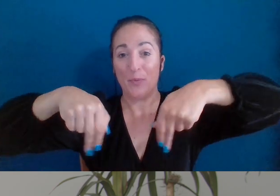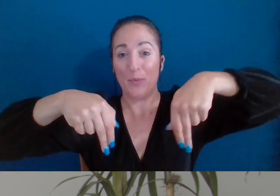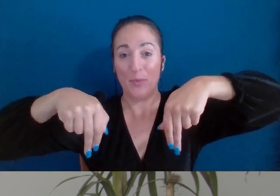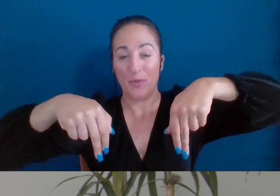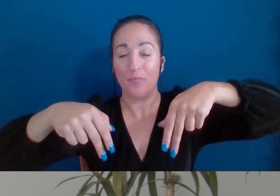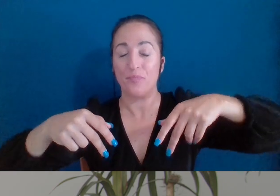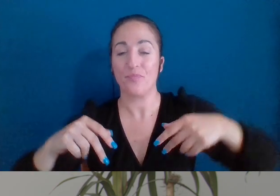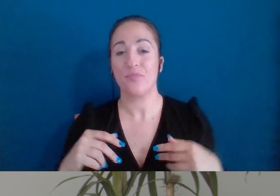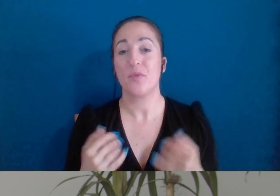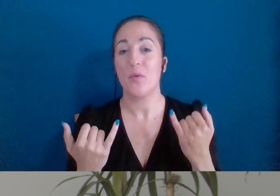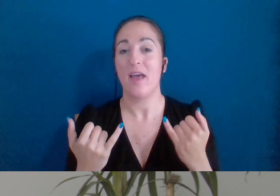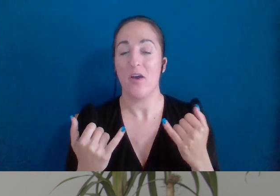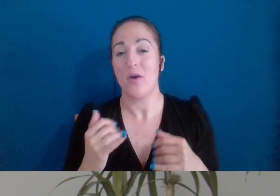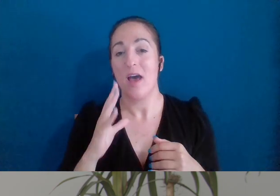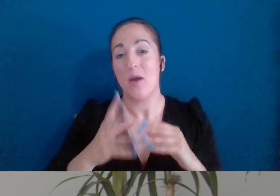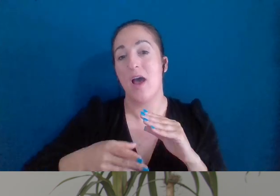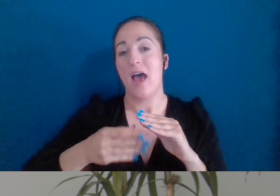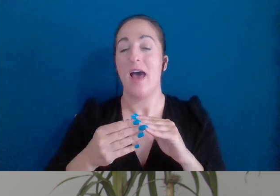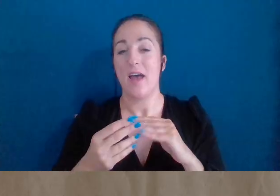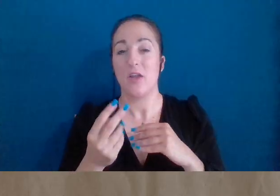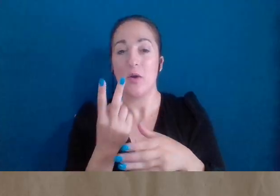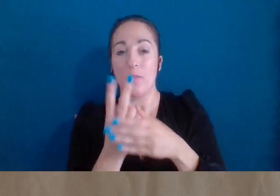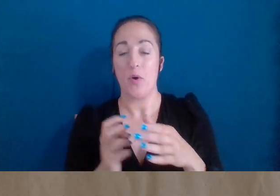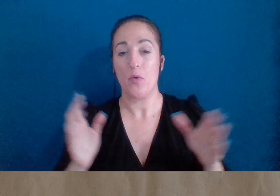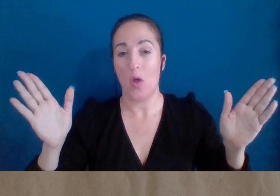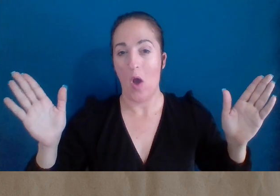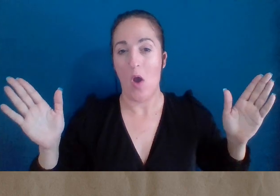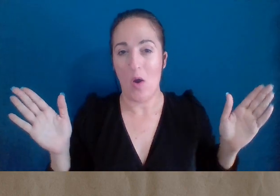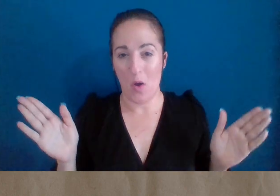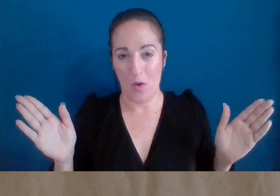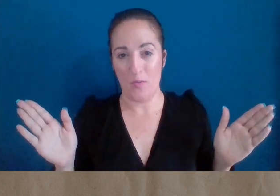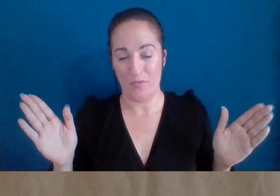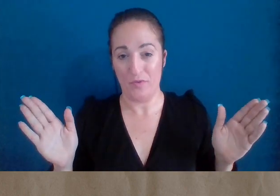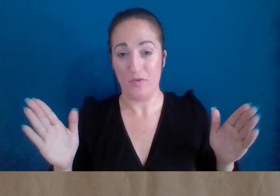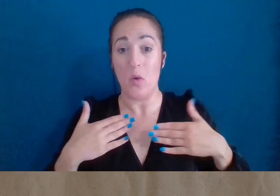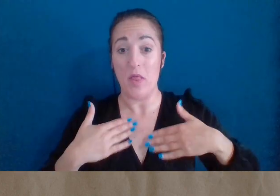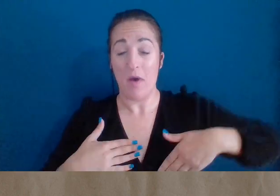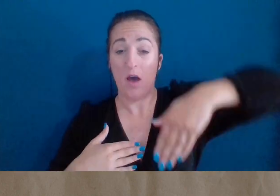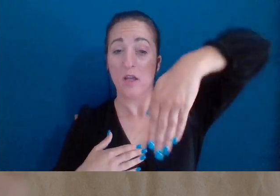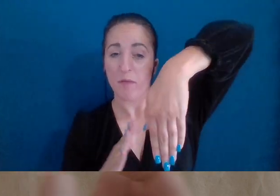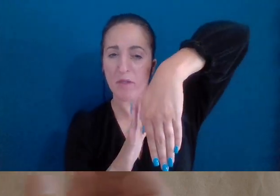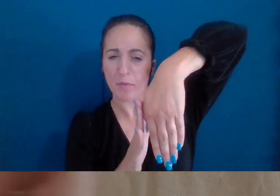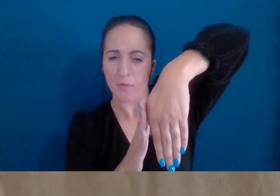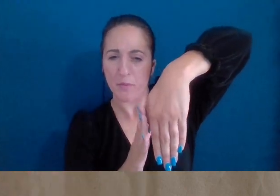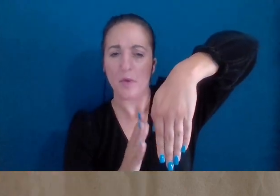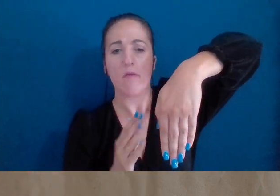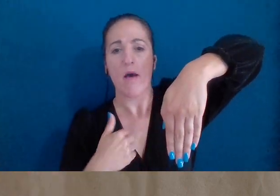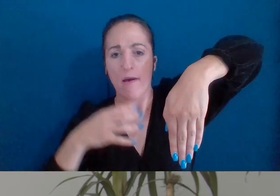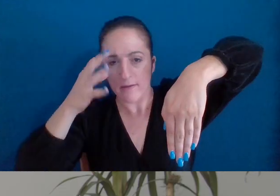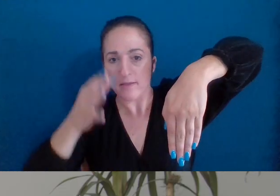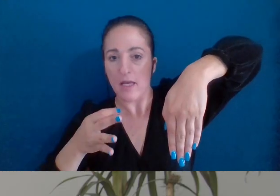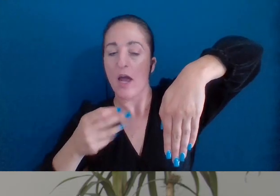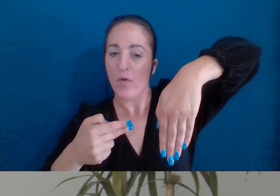Let me add the other 2 arms. So I think I'll put it right here. Yeah, that